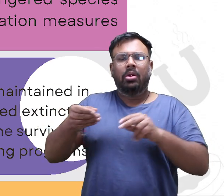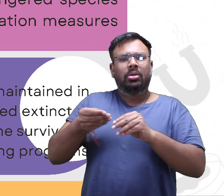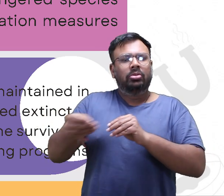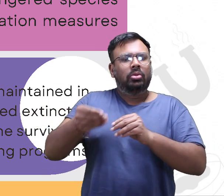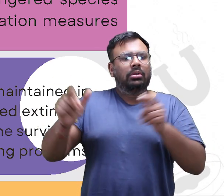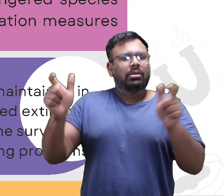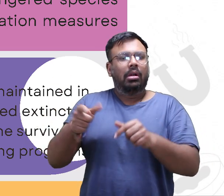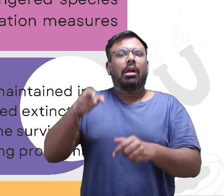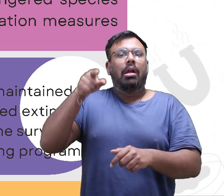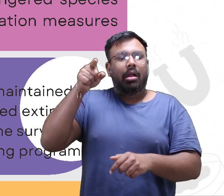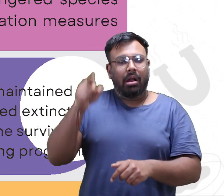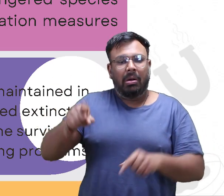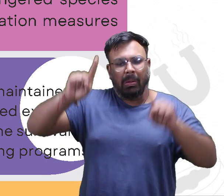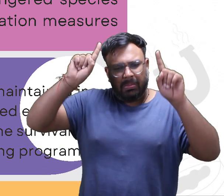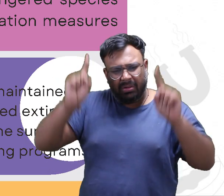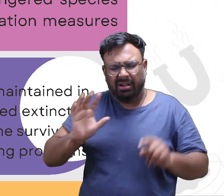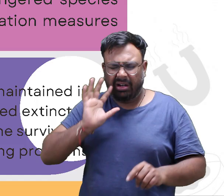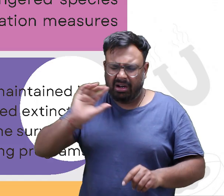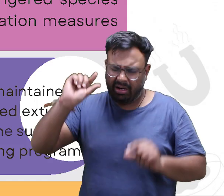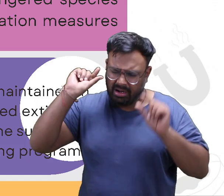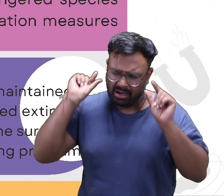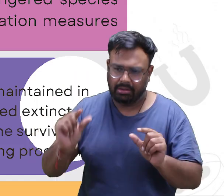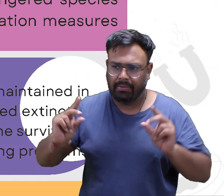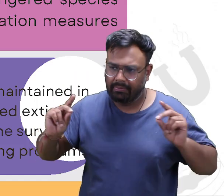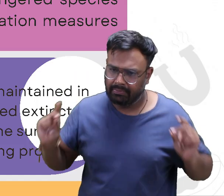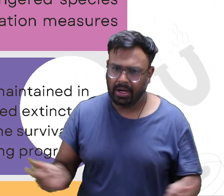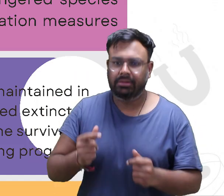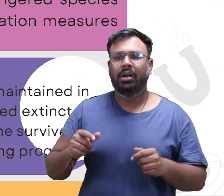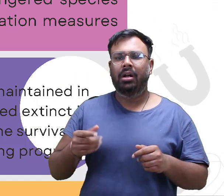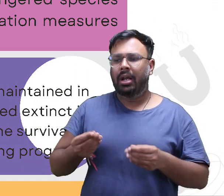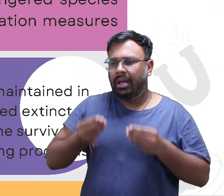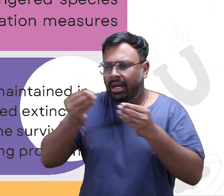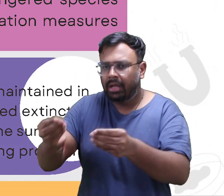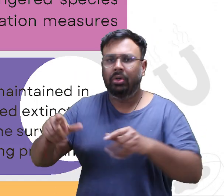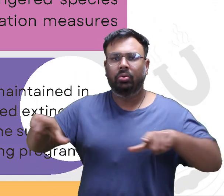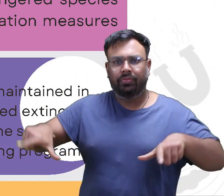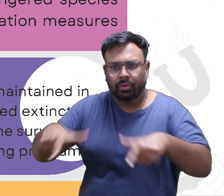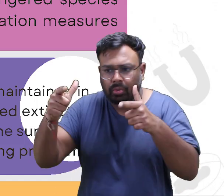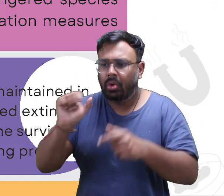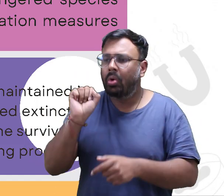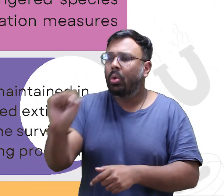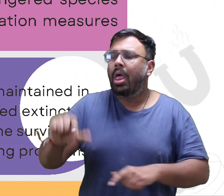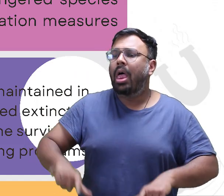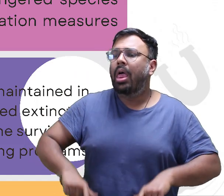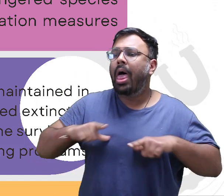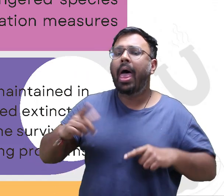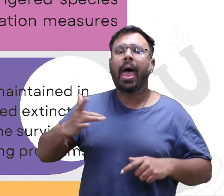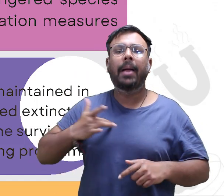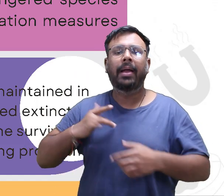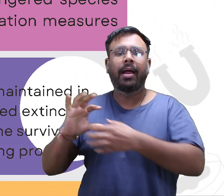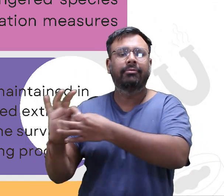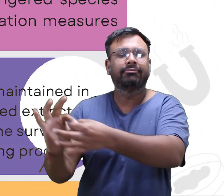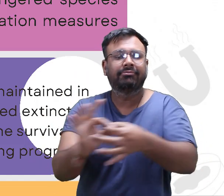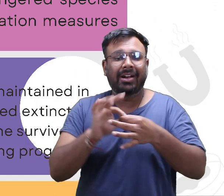They have experienced severe population declines and their population are